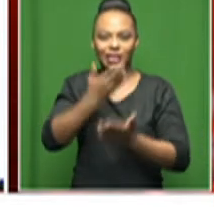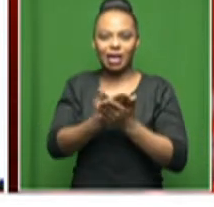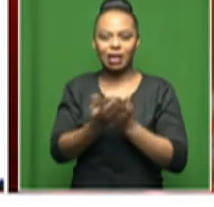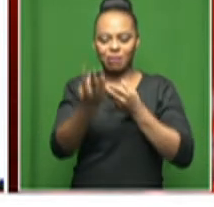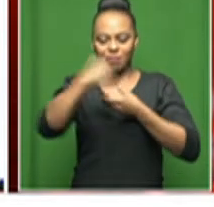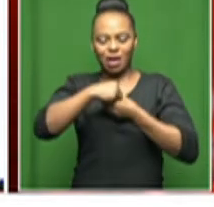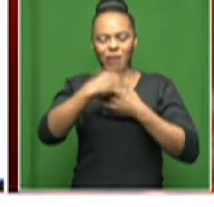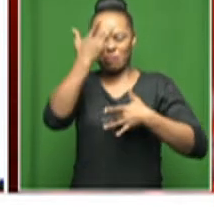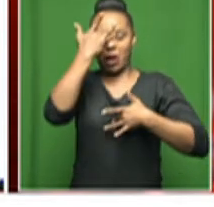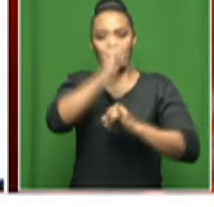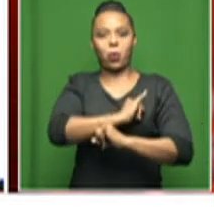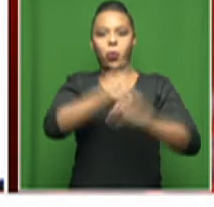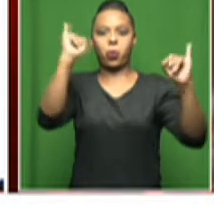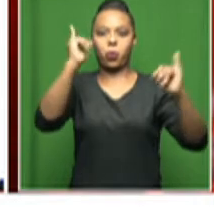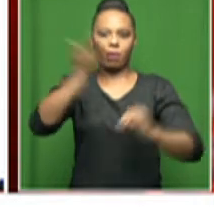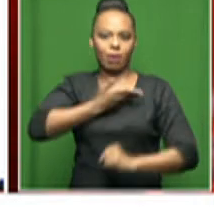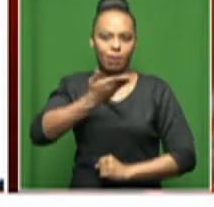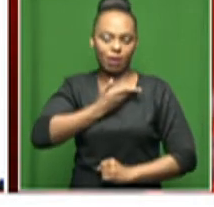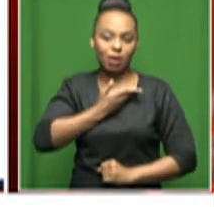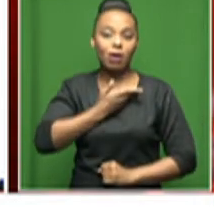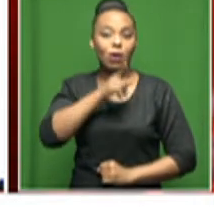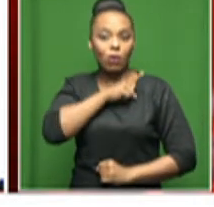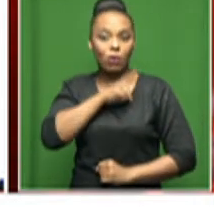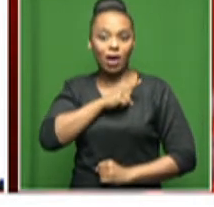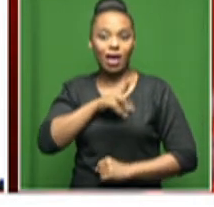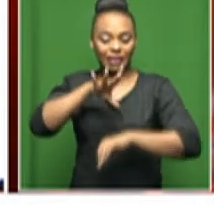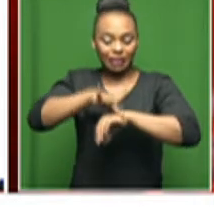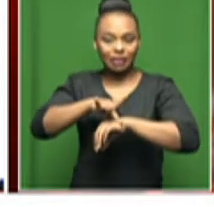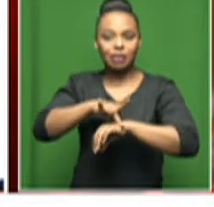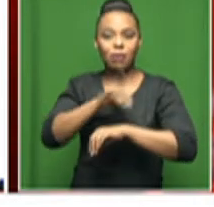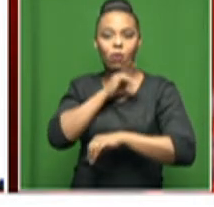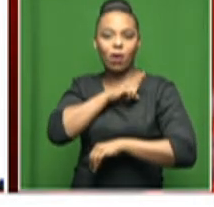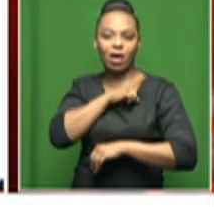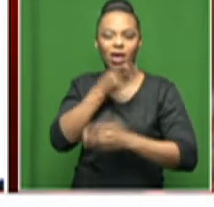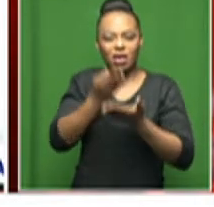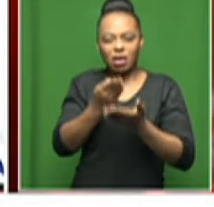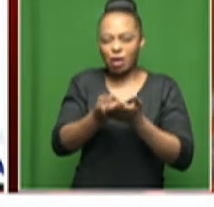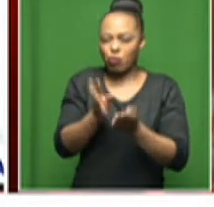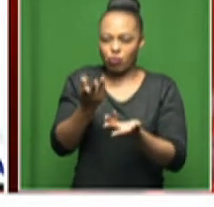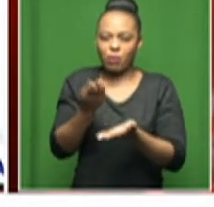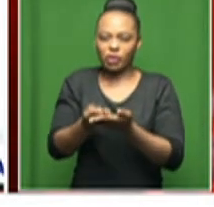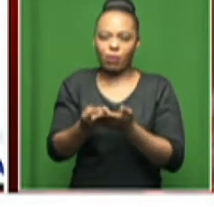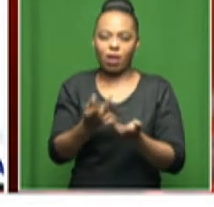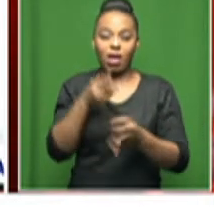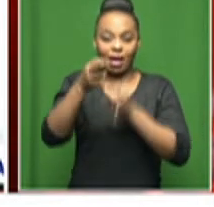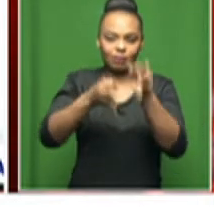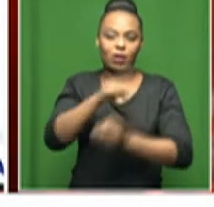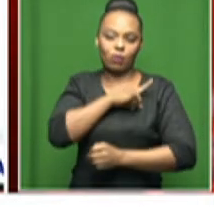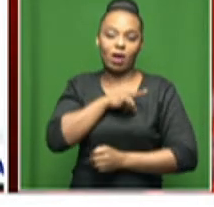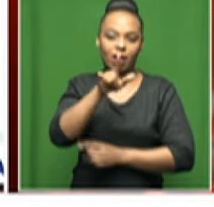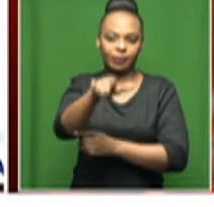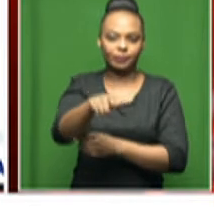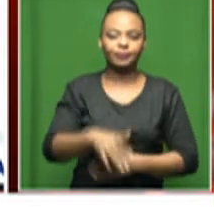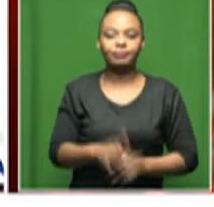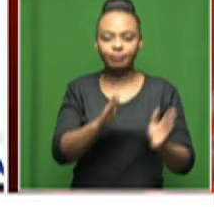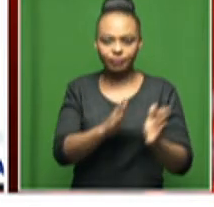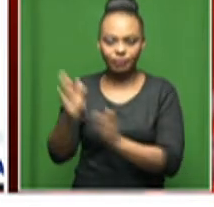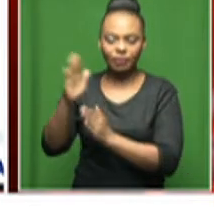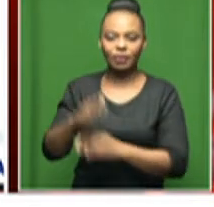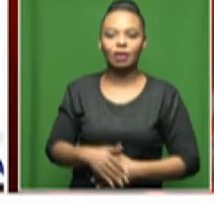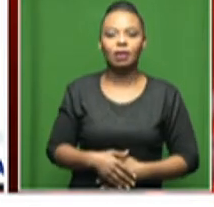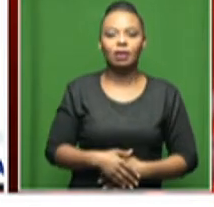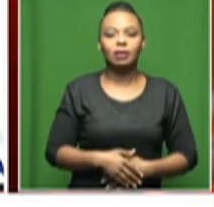And I'll explain why I believe that might still be biologically plausible. Now, another important aspect,